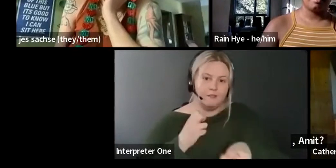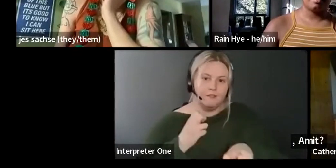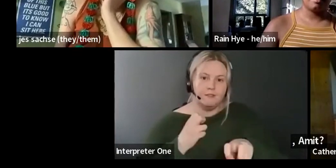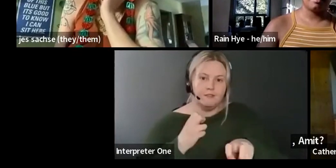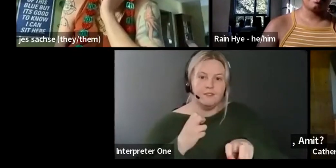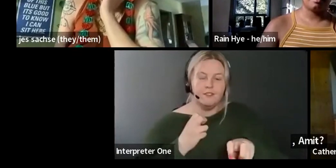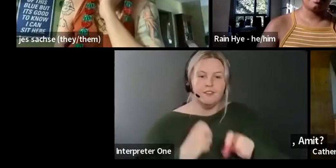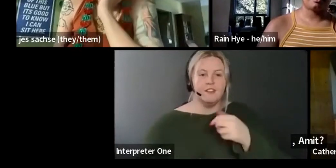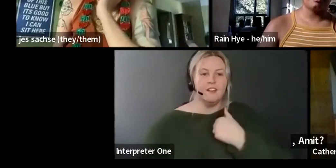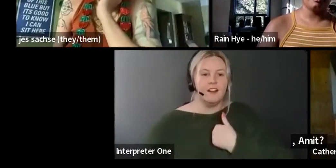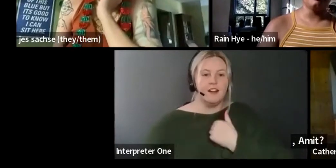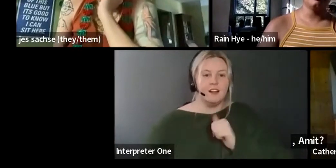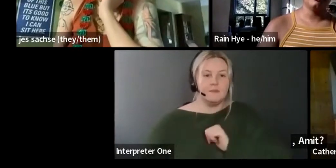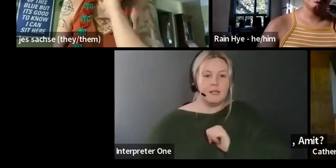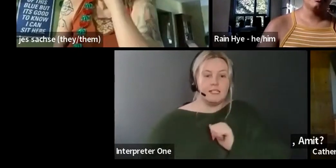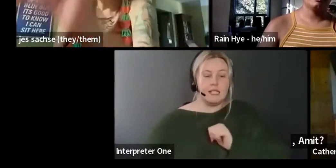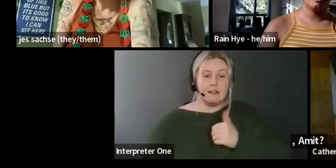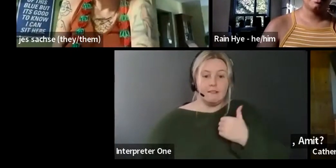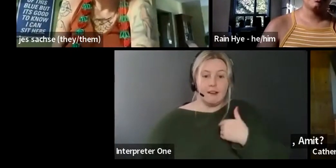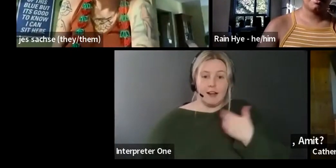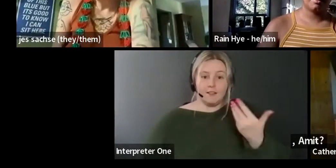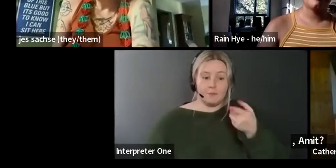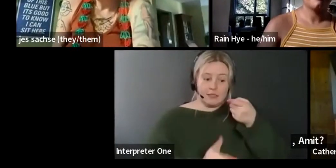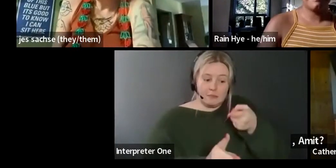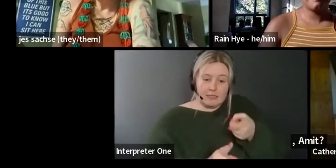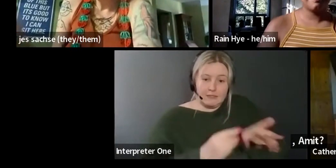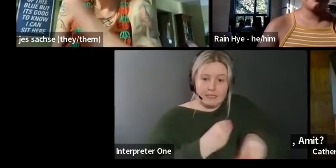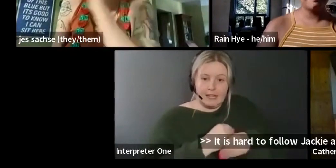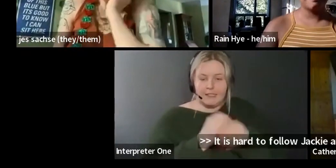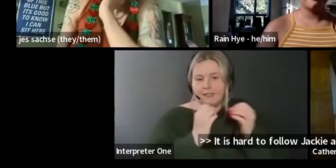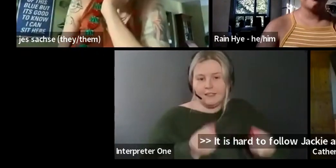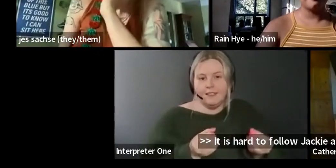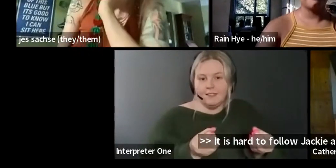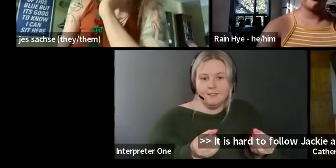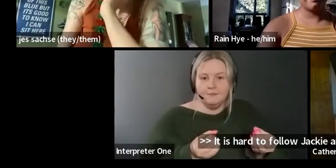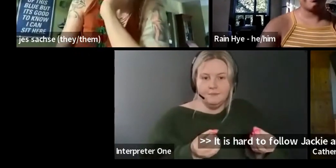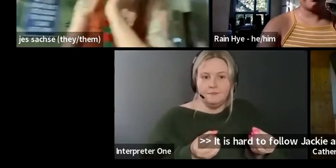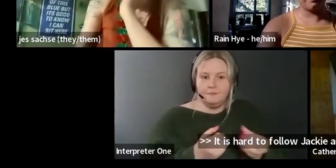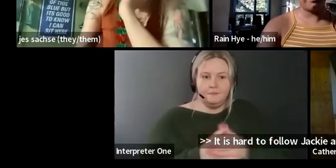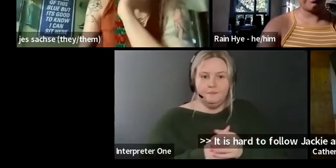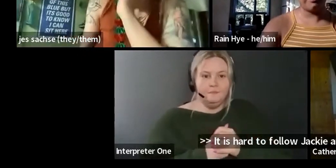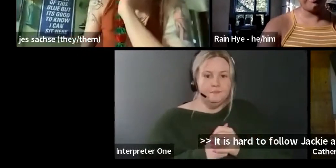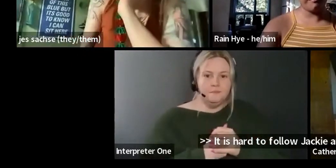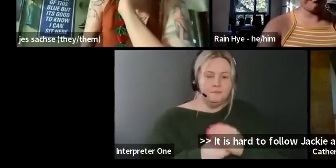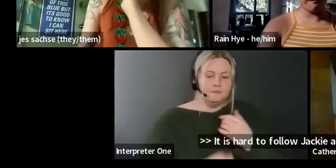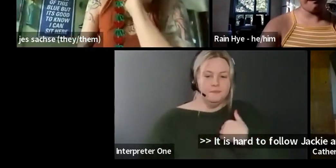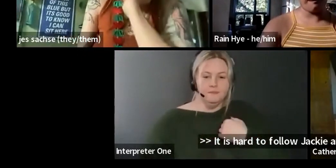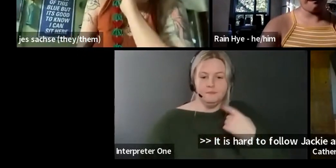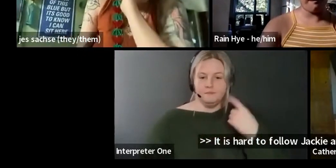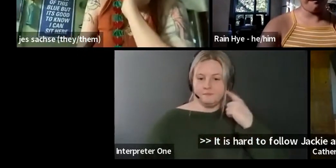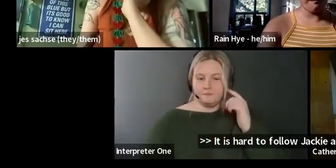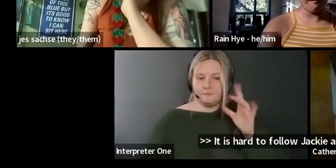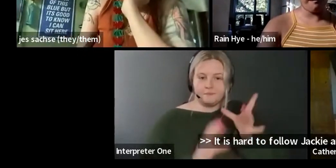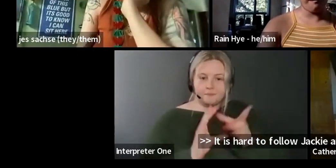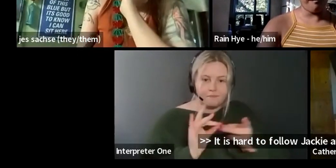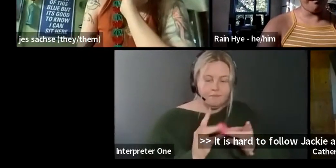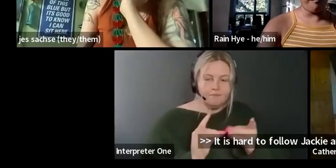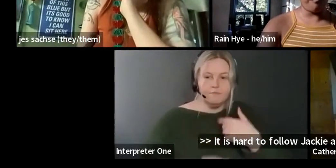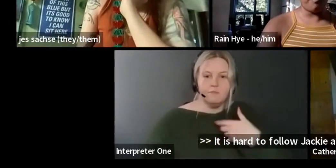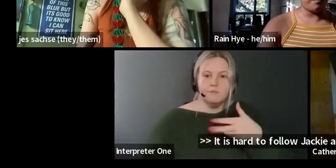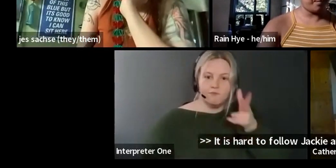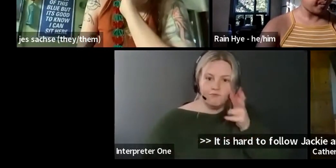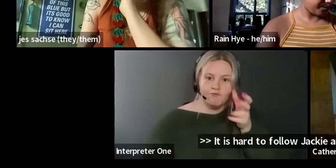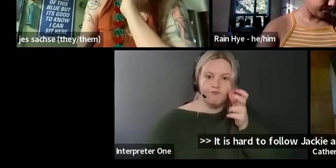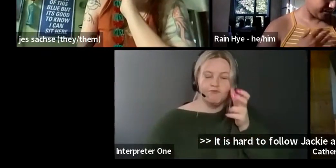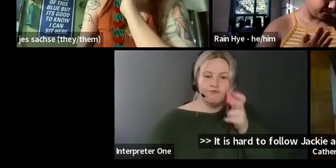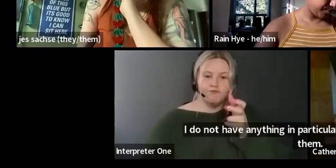have anything in particular to add, after hearing them, just sort of soaking in the wisdom, and